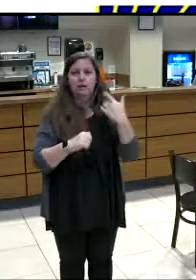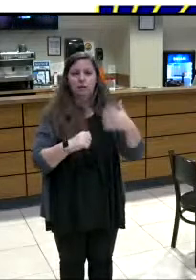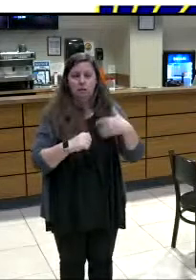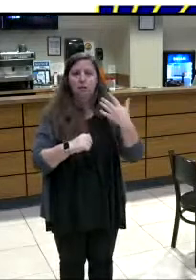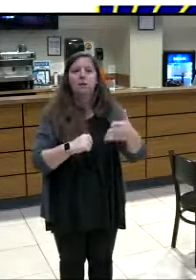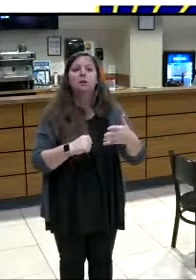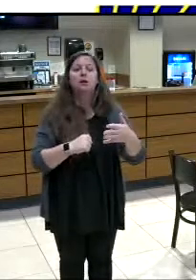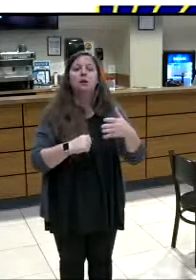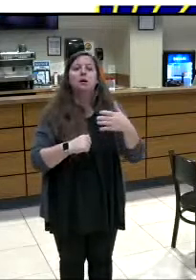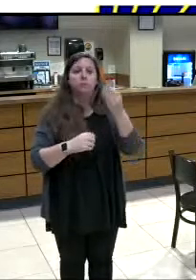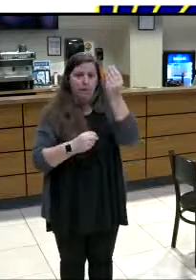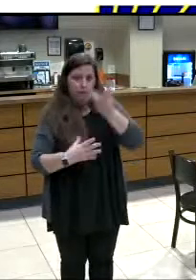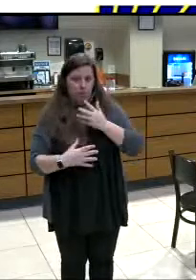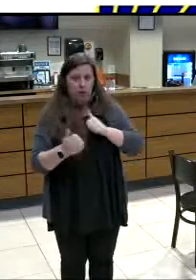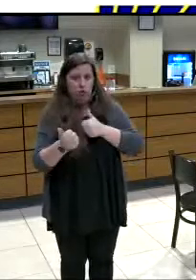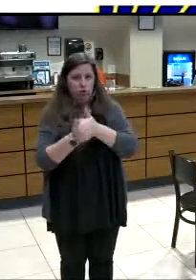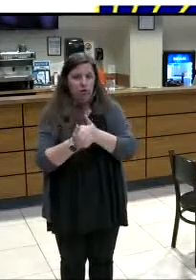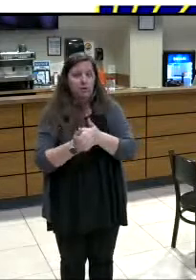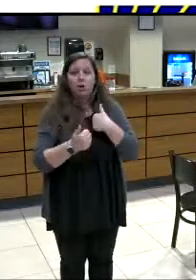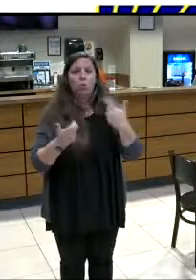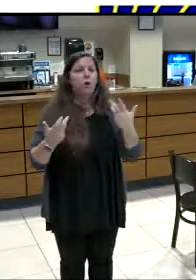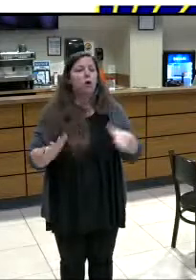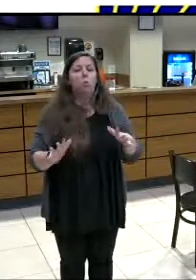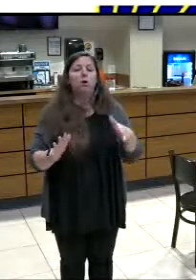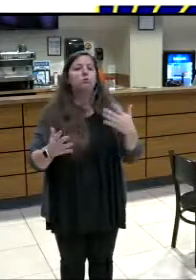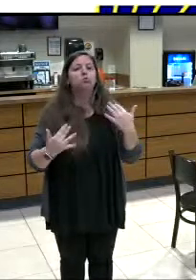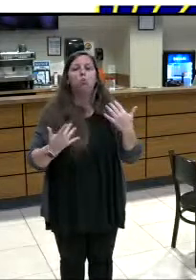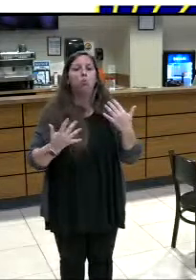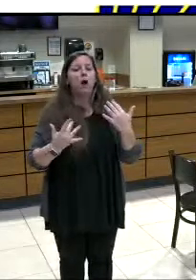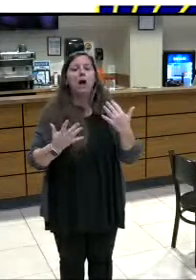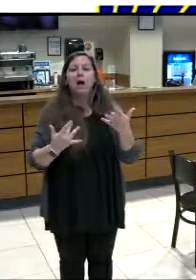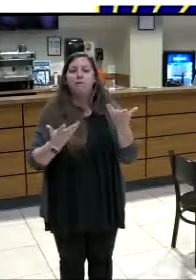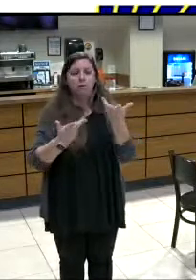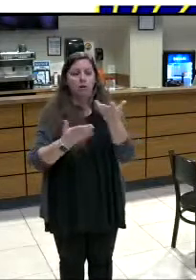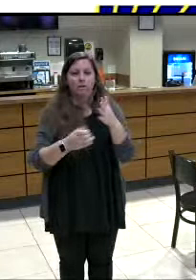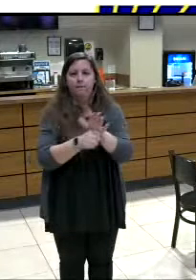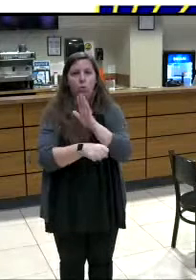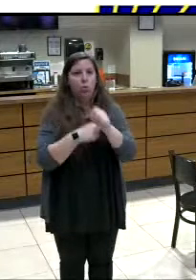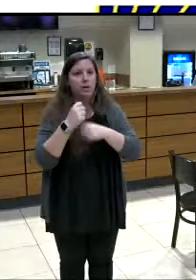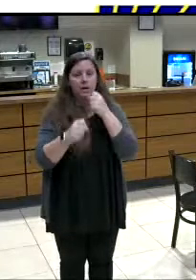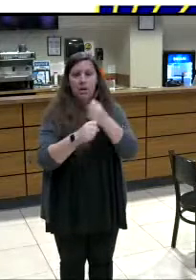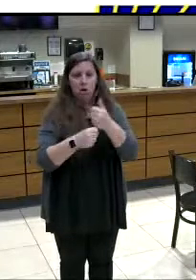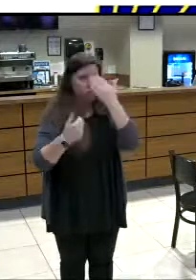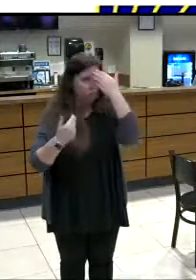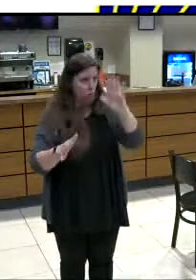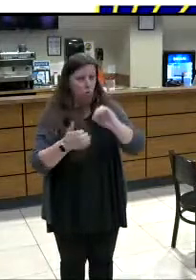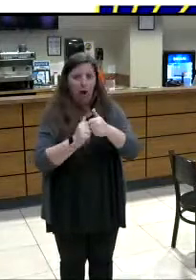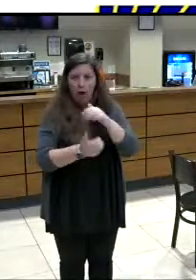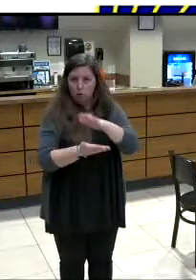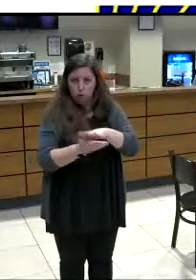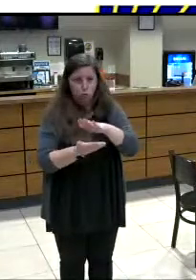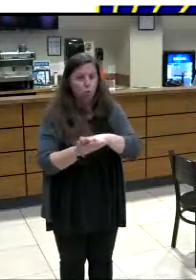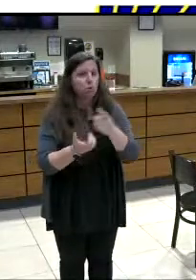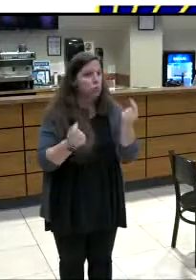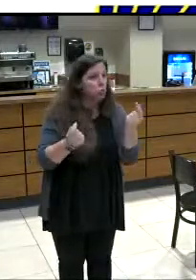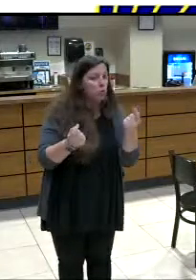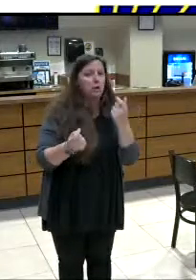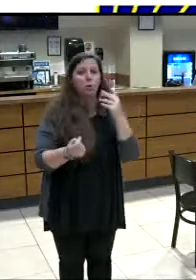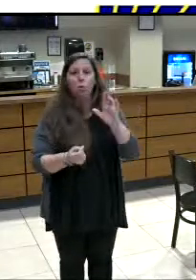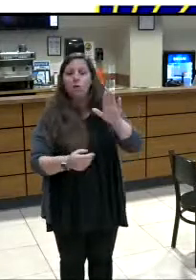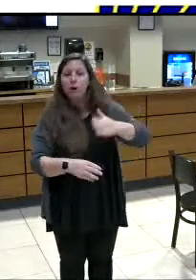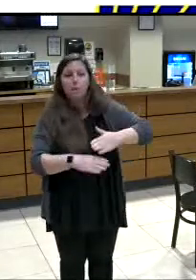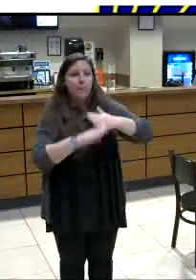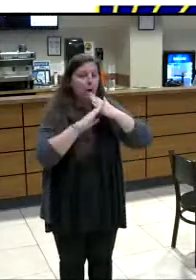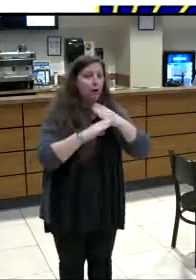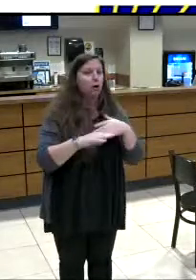not knowing how a school is doing academically, doing with their behavior, or any barriers they have to increase student outcomes. And so